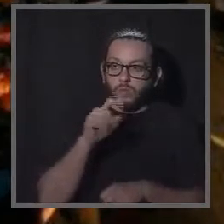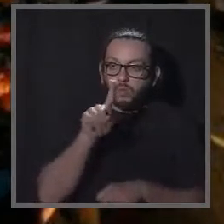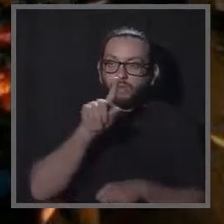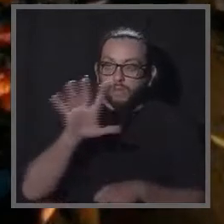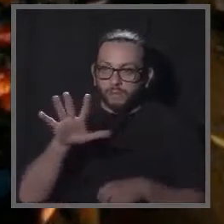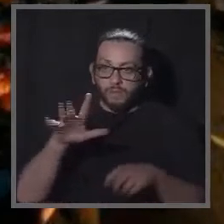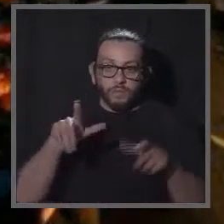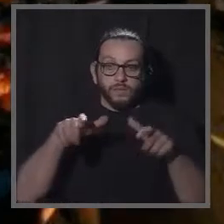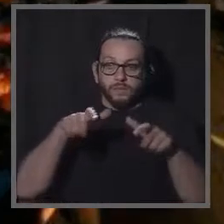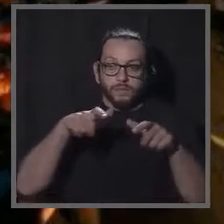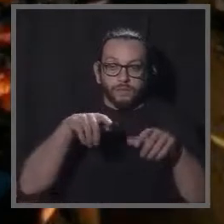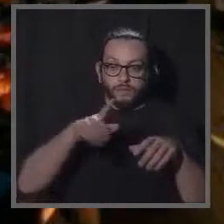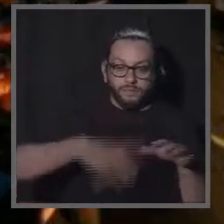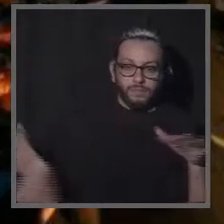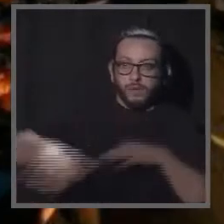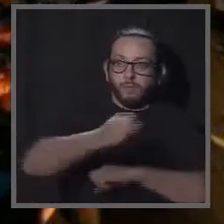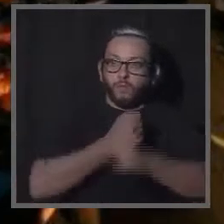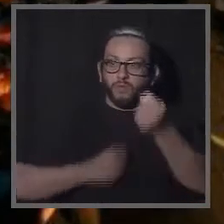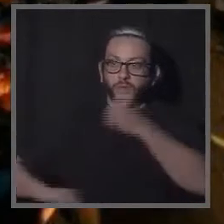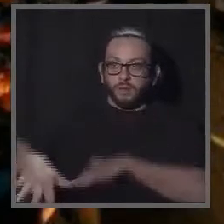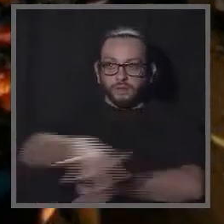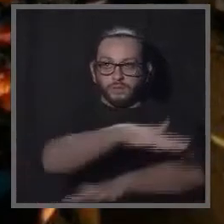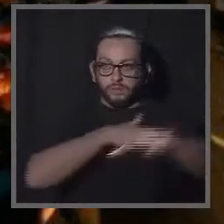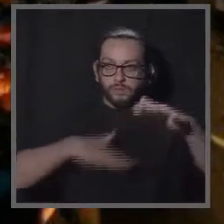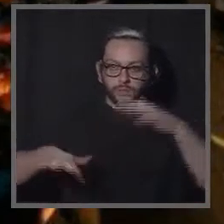occupied many schools